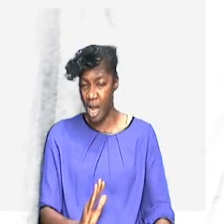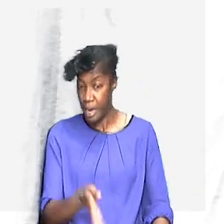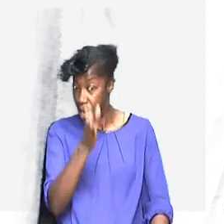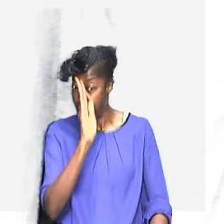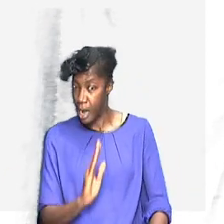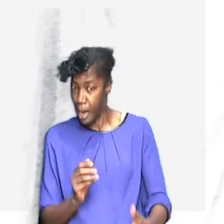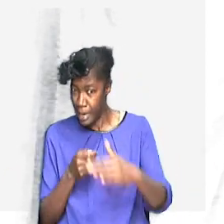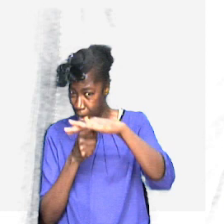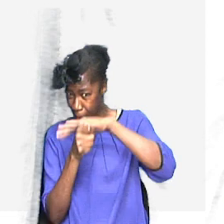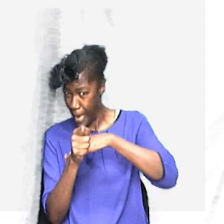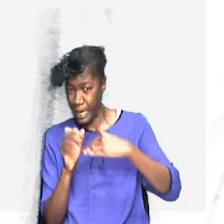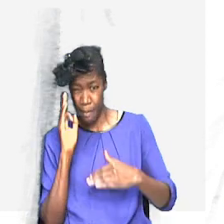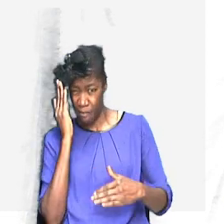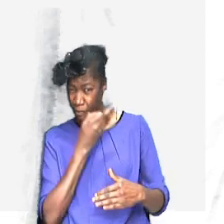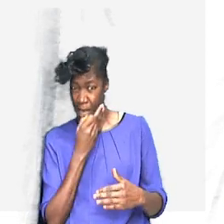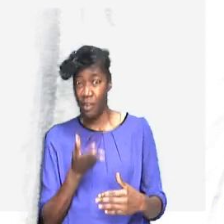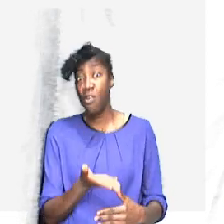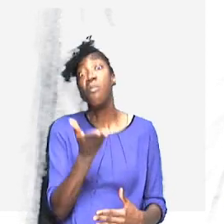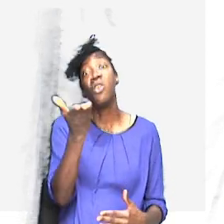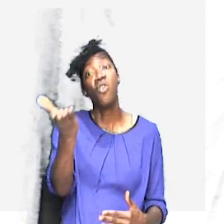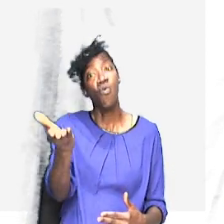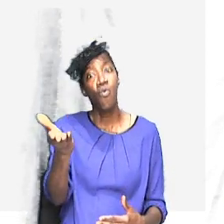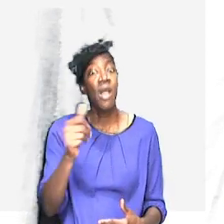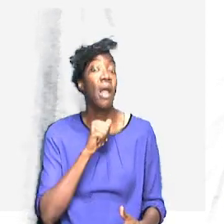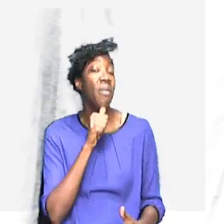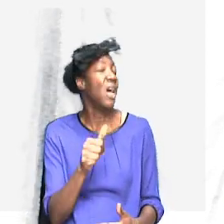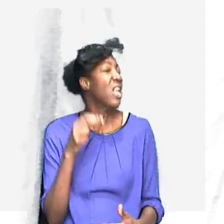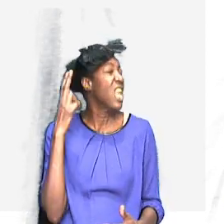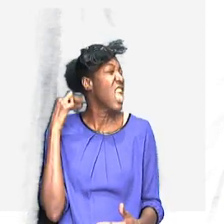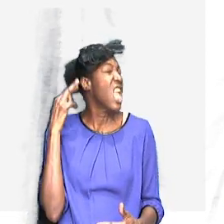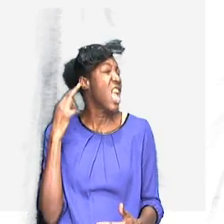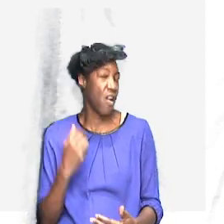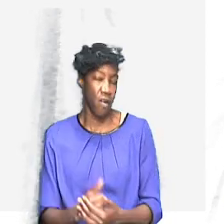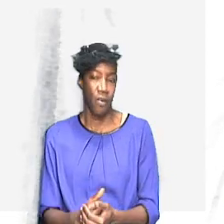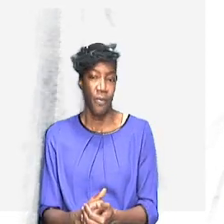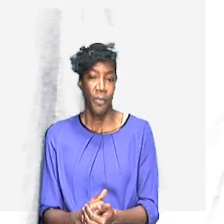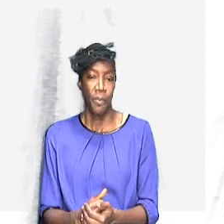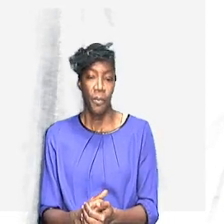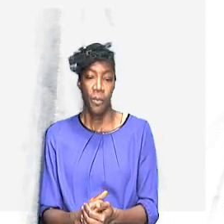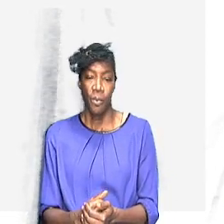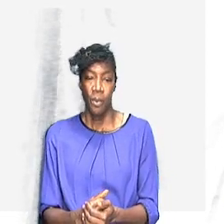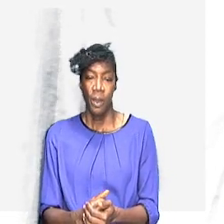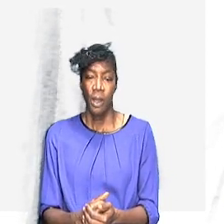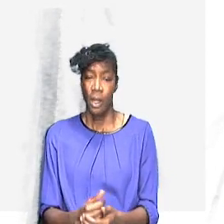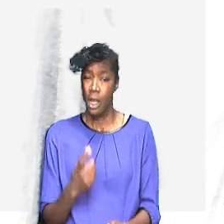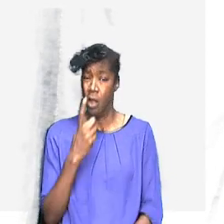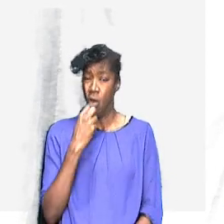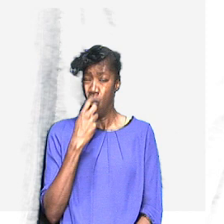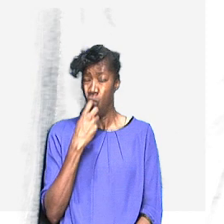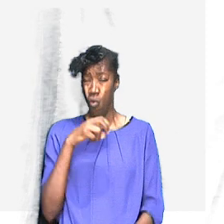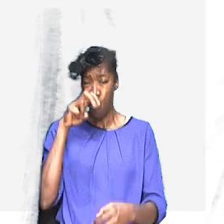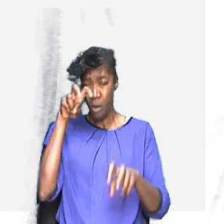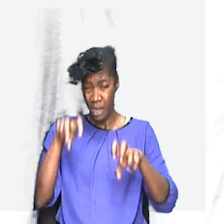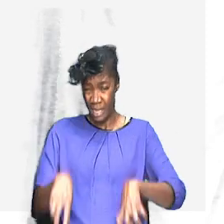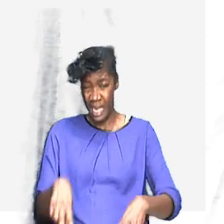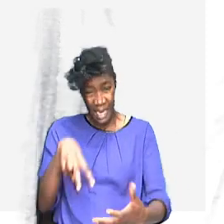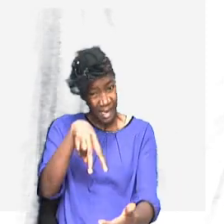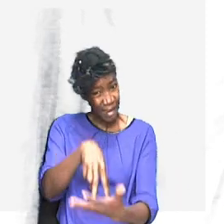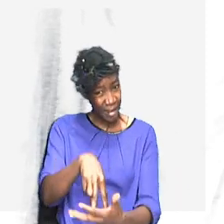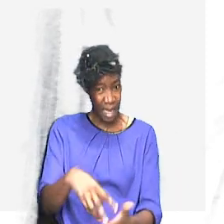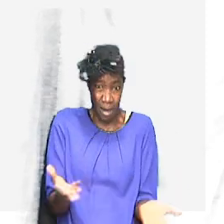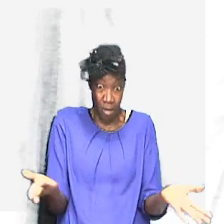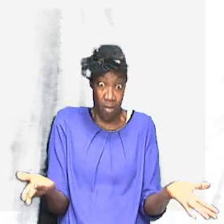his face from you, and therefore he will not hear." Then we look at the whole thing of who then can stand.